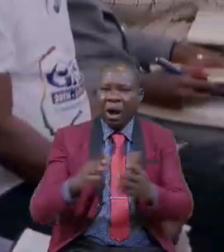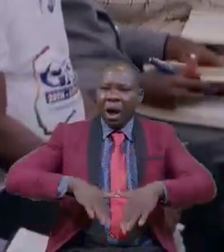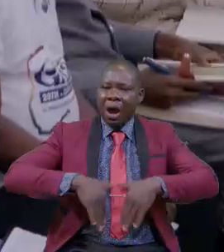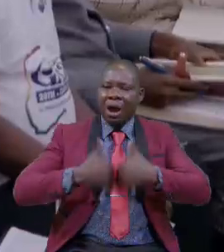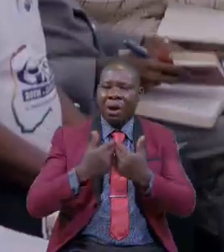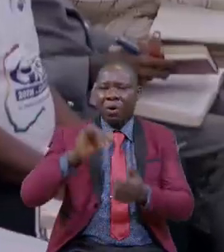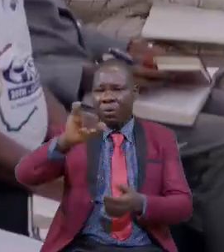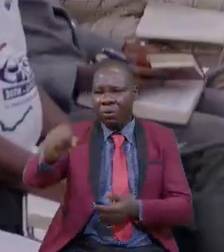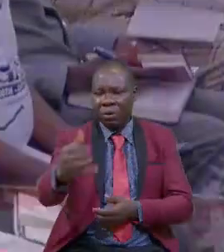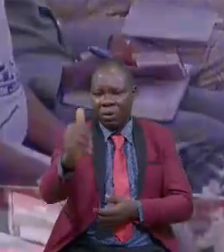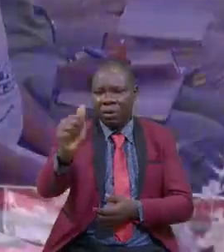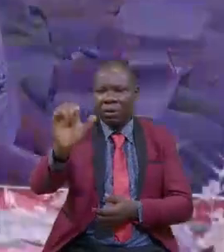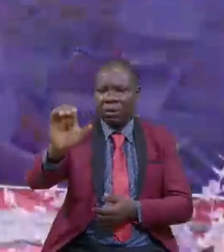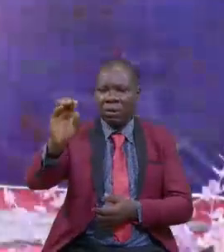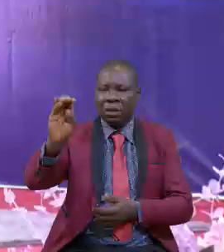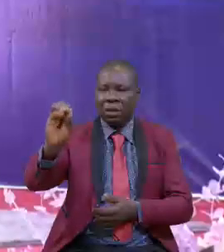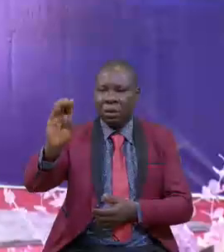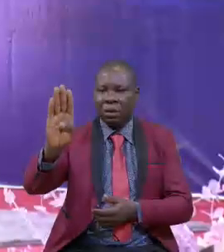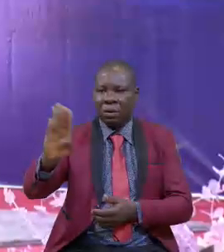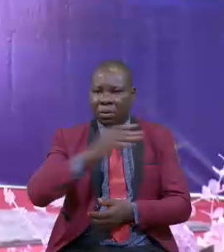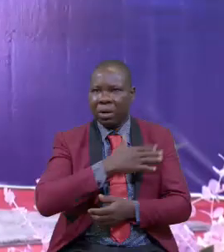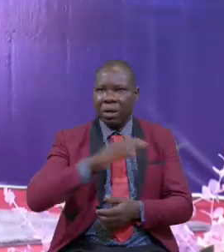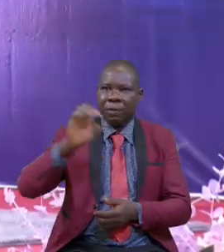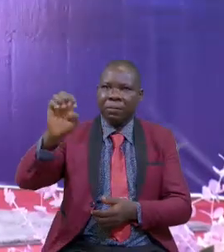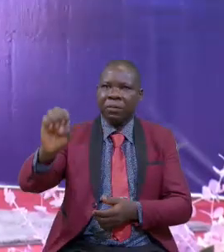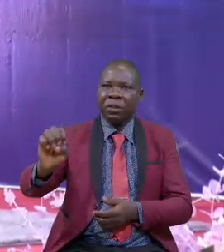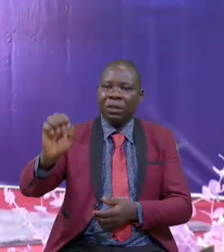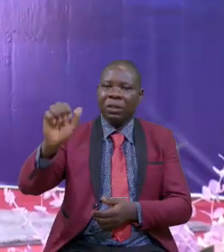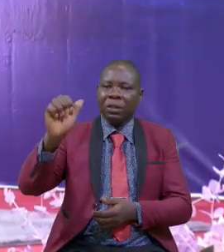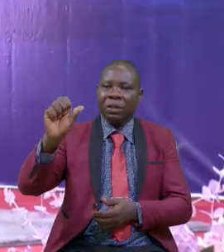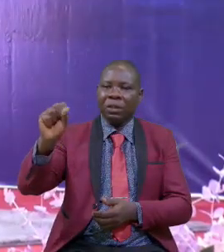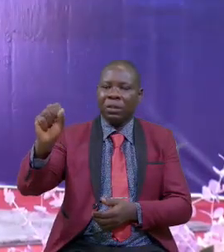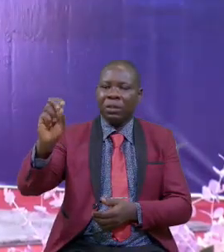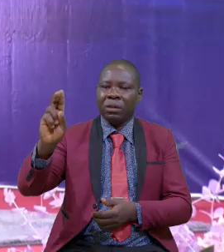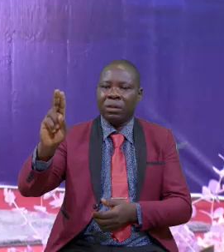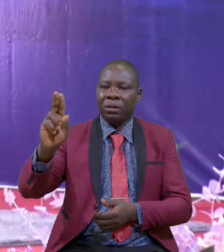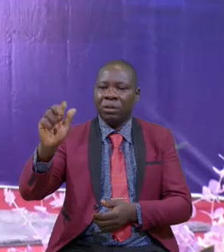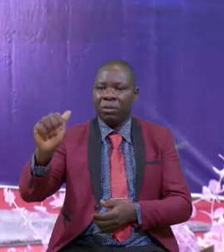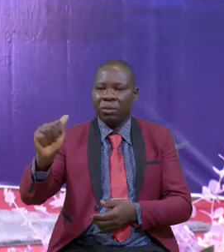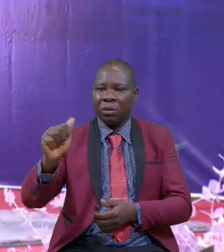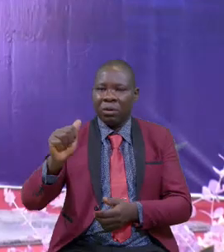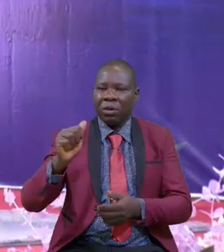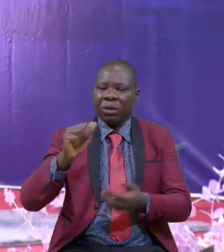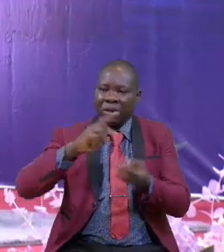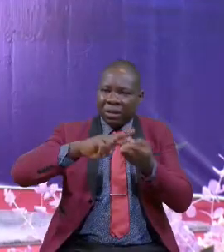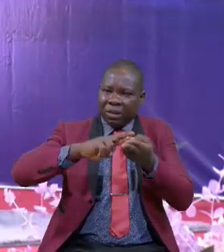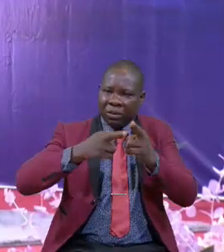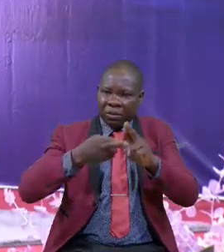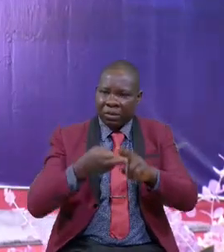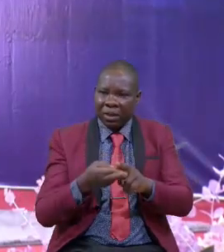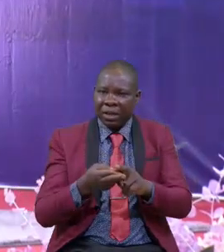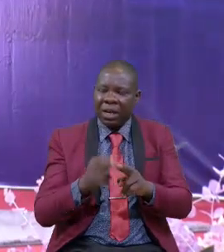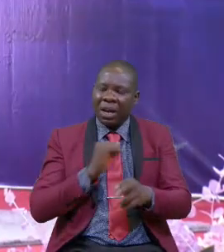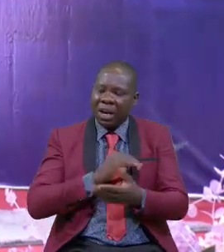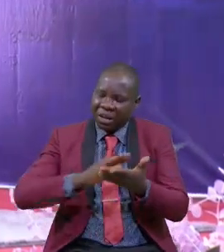I forgive you. I now had 400 men that could lynch you, tear you to pieces.